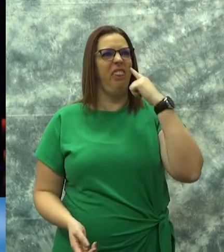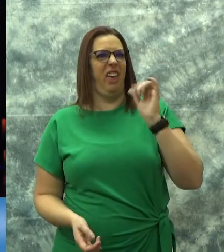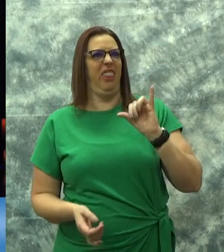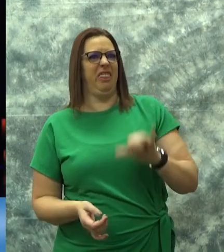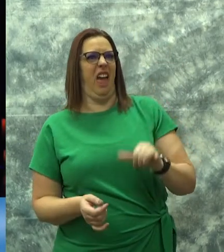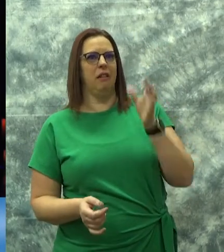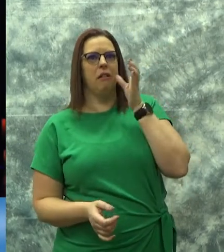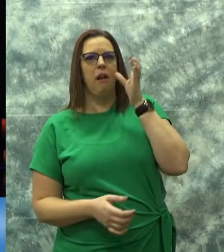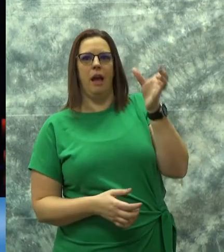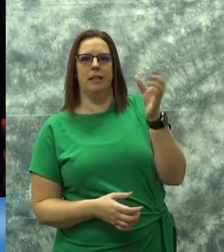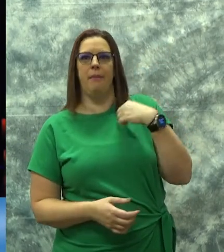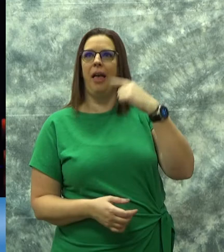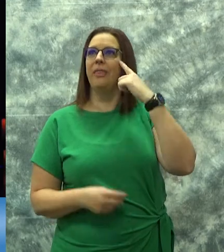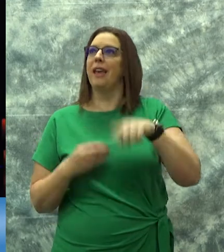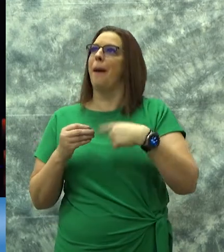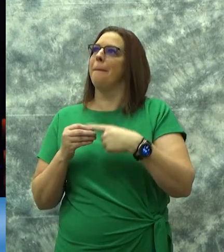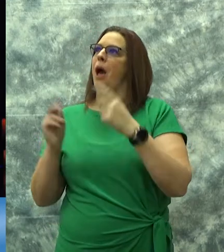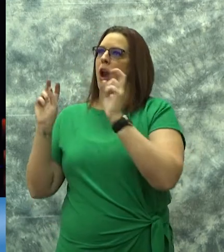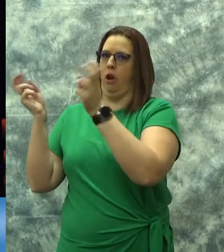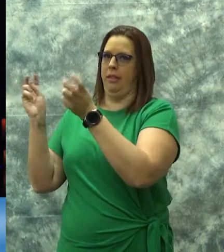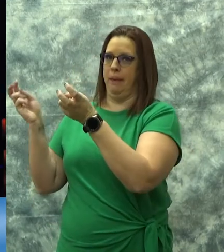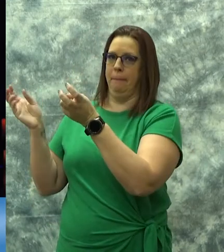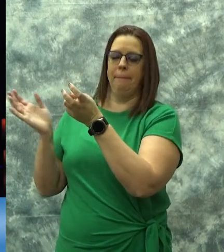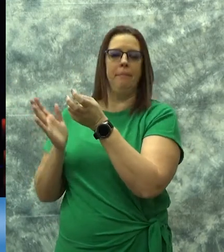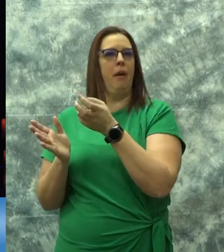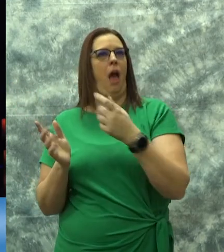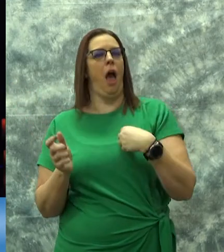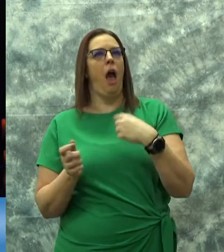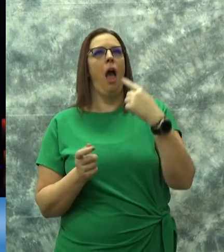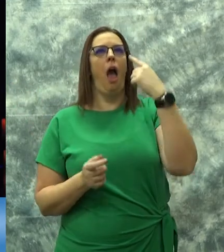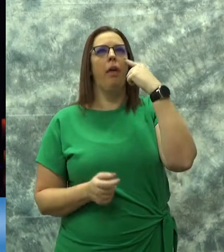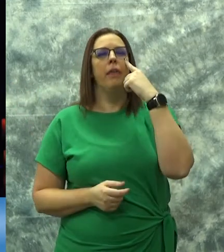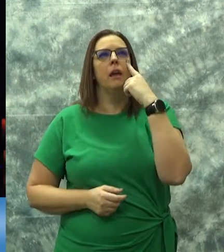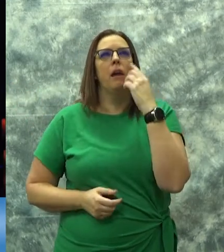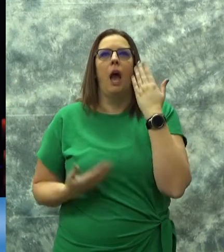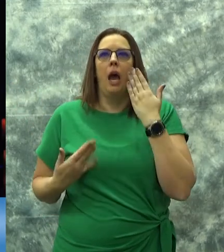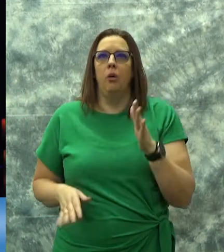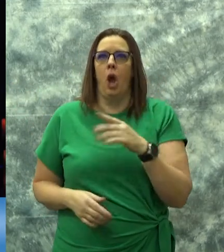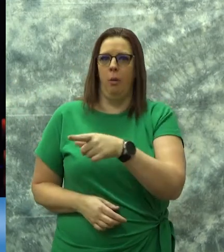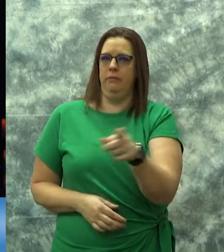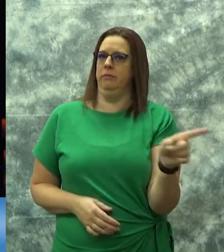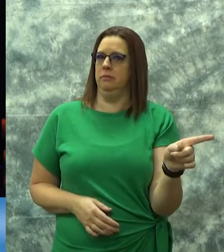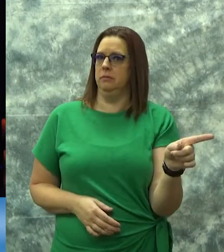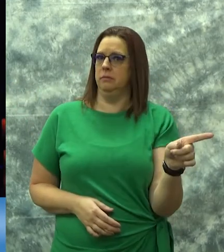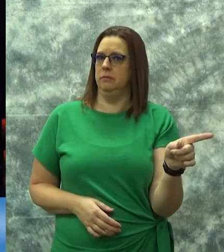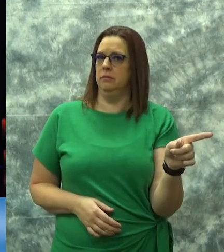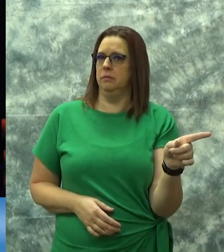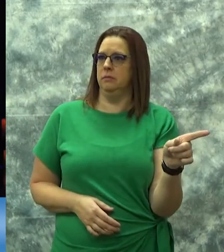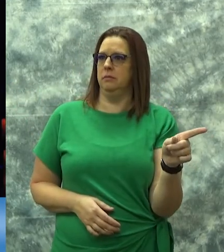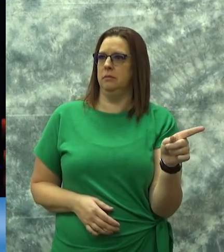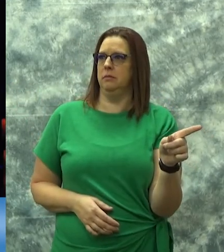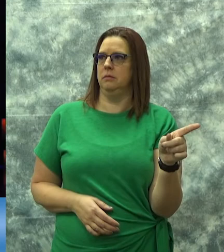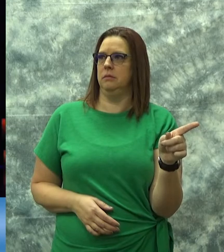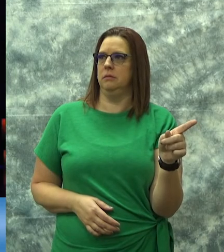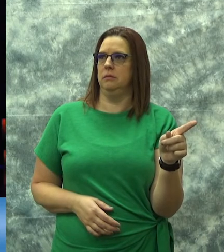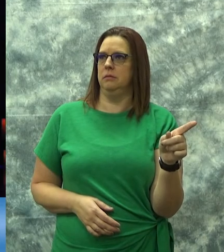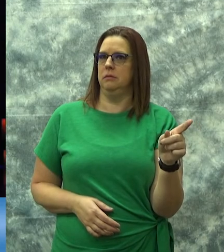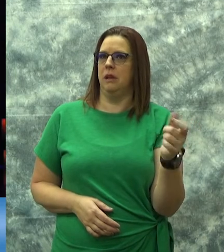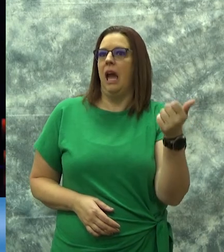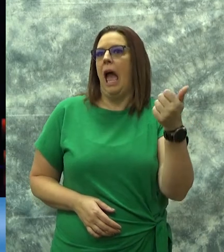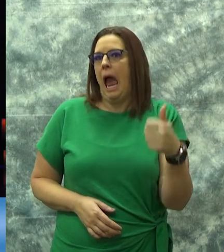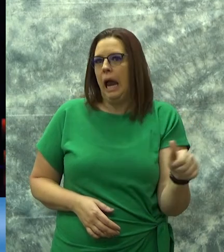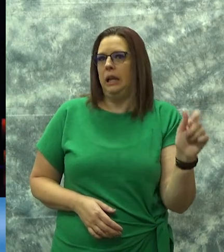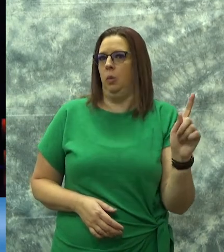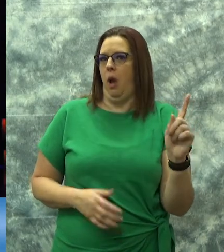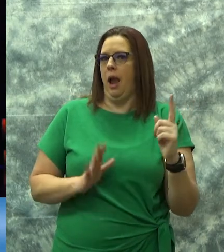about this concept and I think about the initiative, I think about, I don't know if anyone has